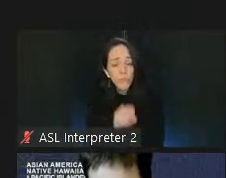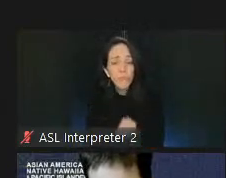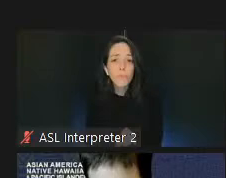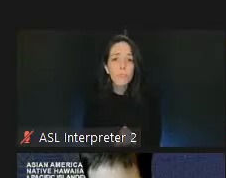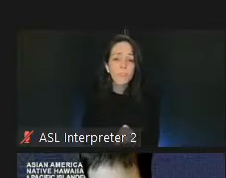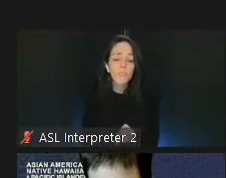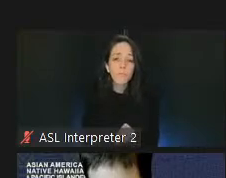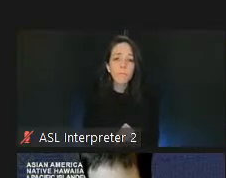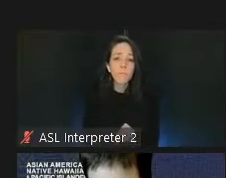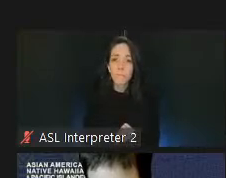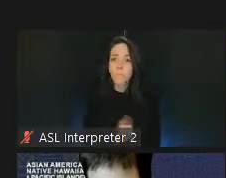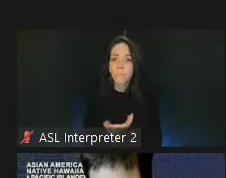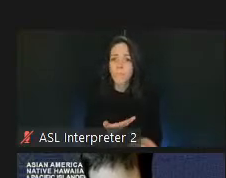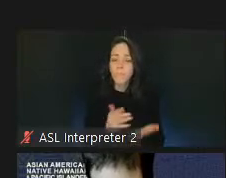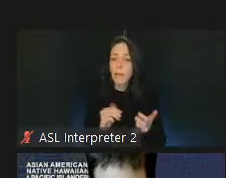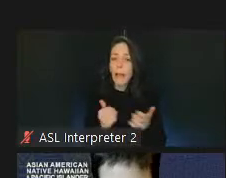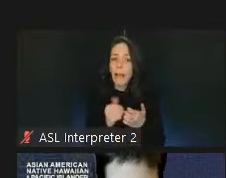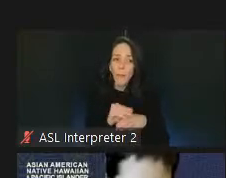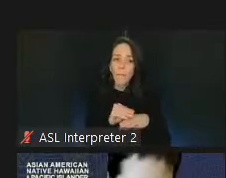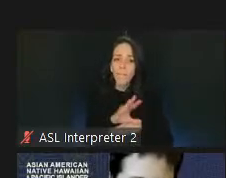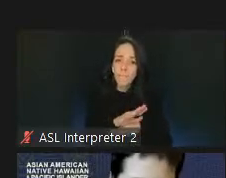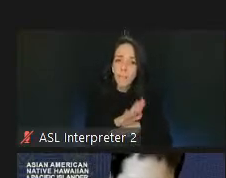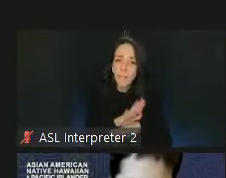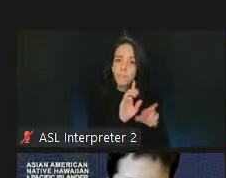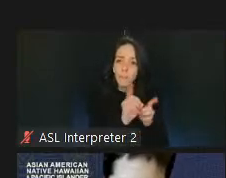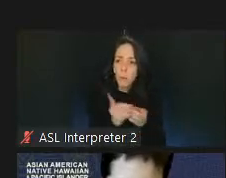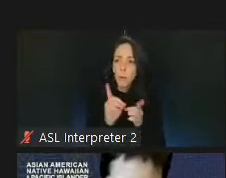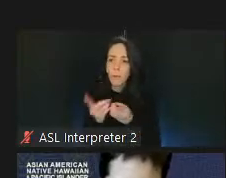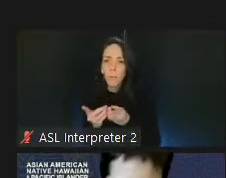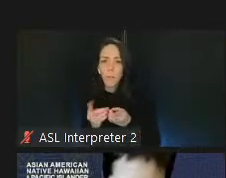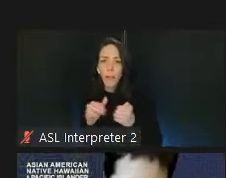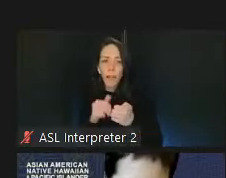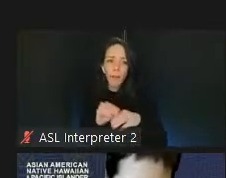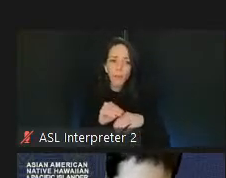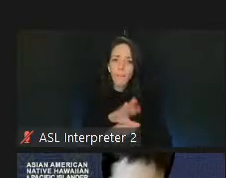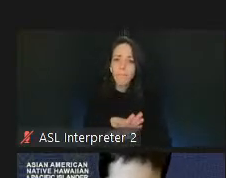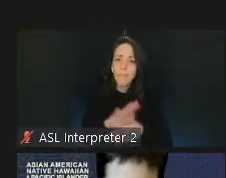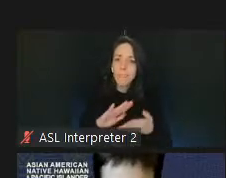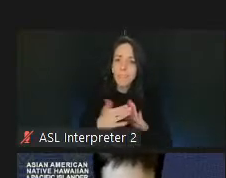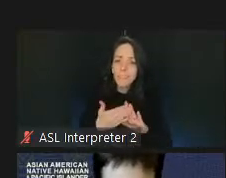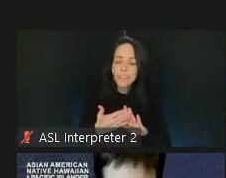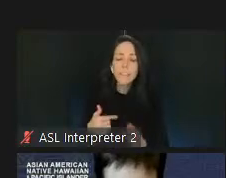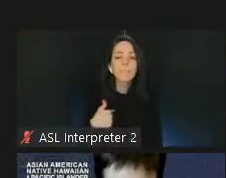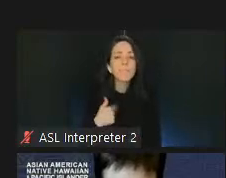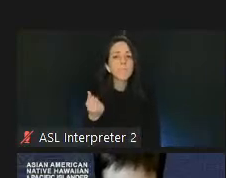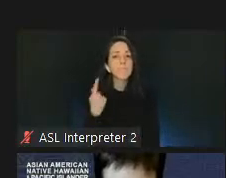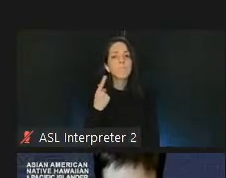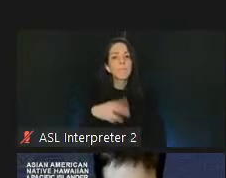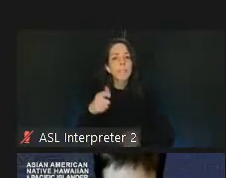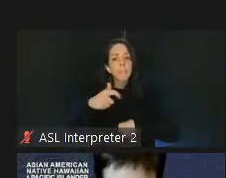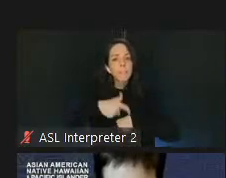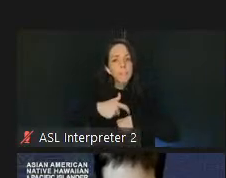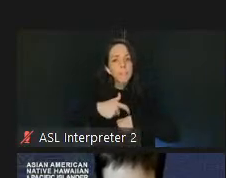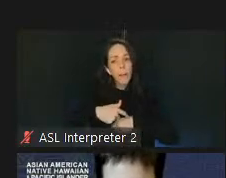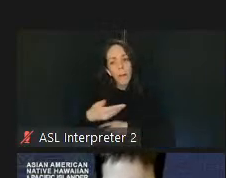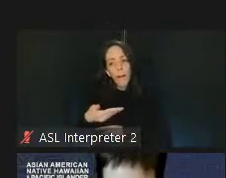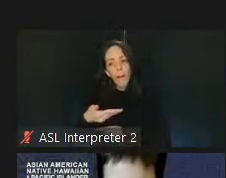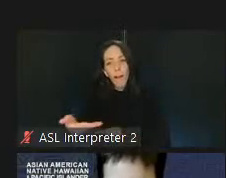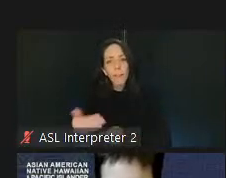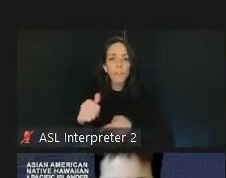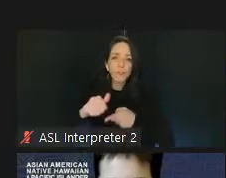of that. I do know that it takes time and effort to hire and train